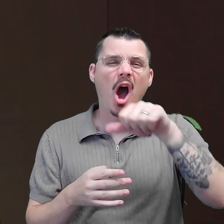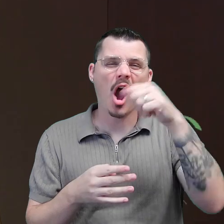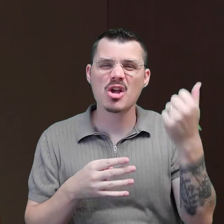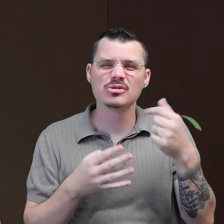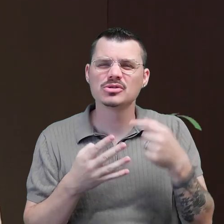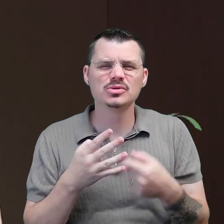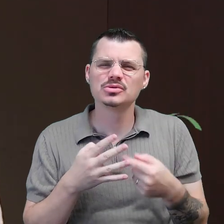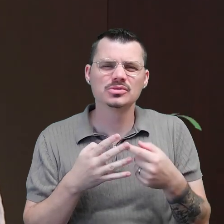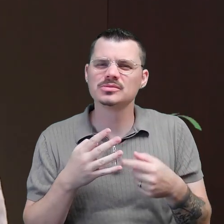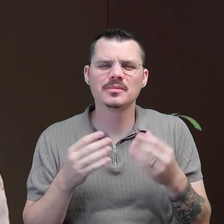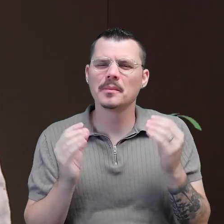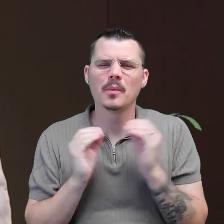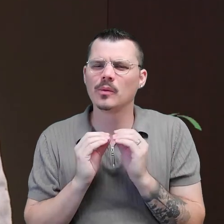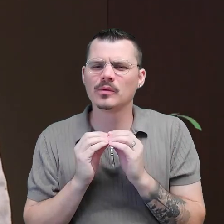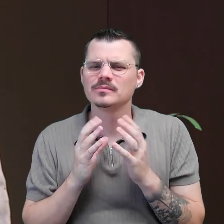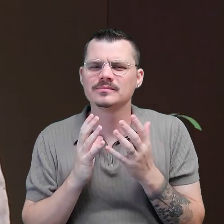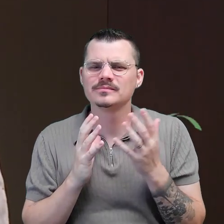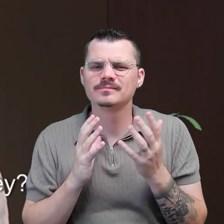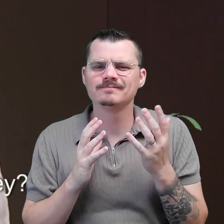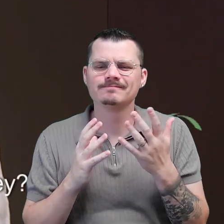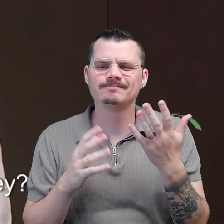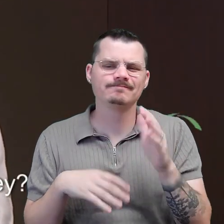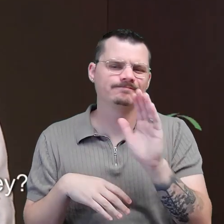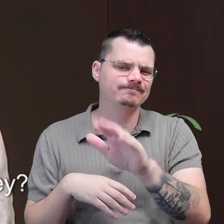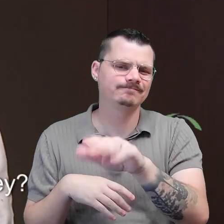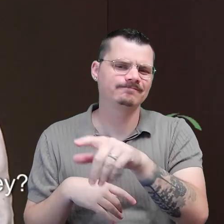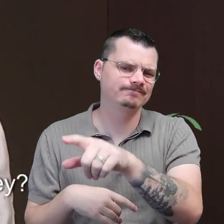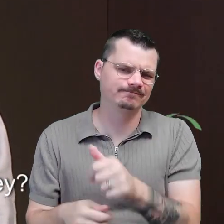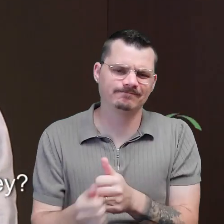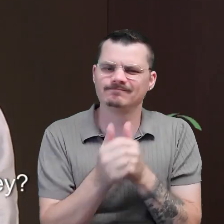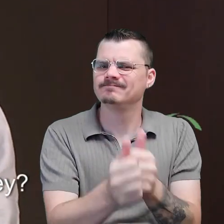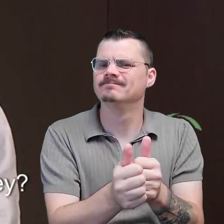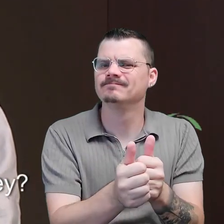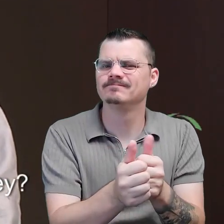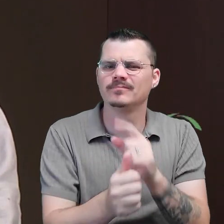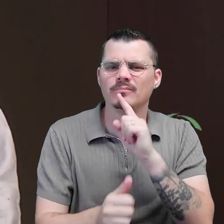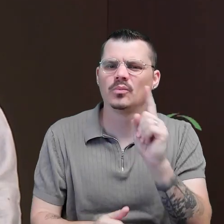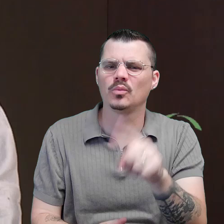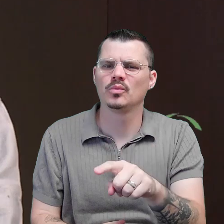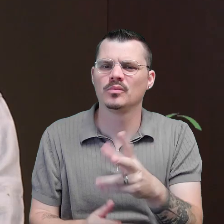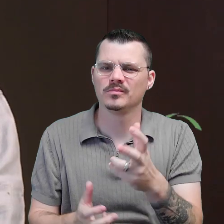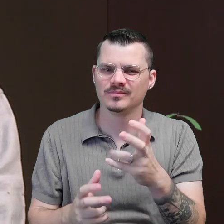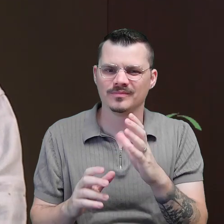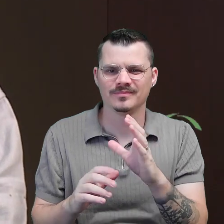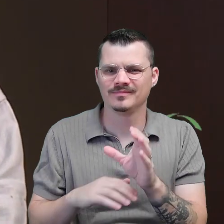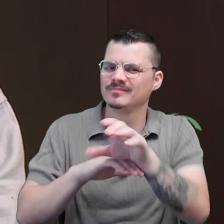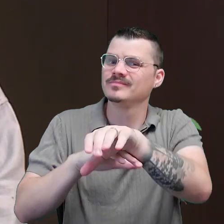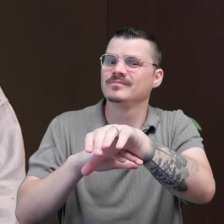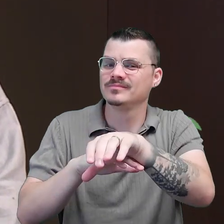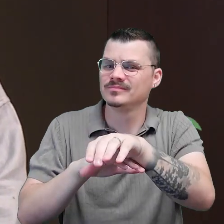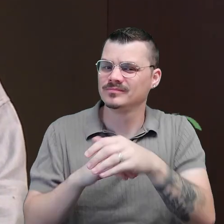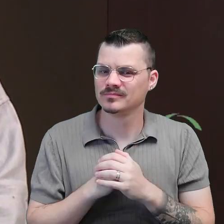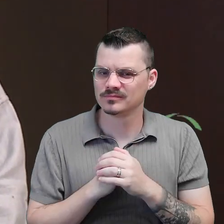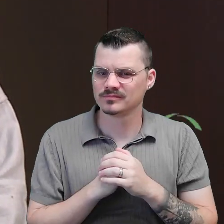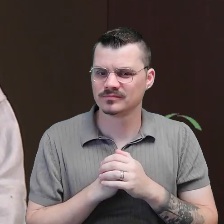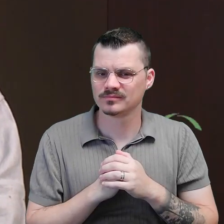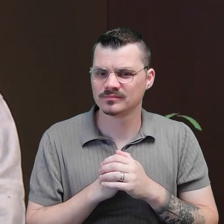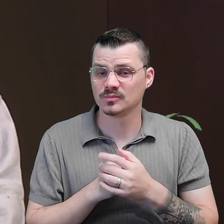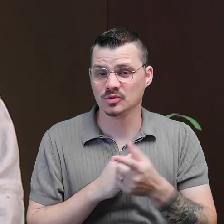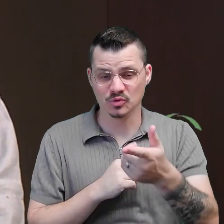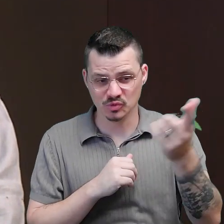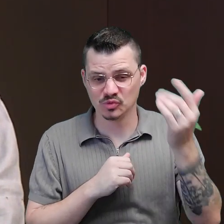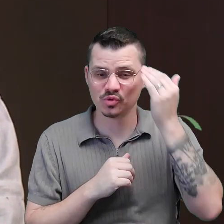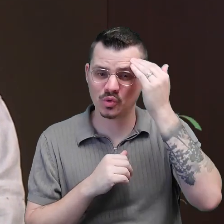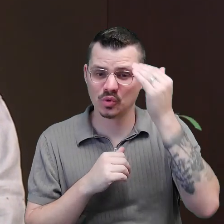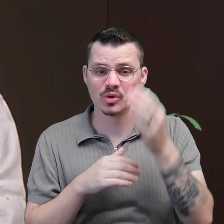The others are just kind of giving people compliance orders, aren't they? They're almost coercive. And